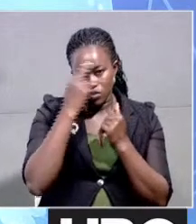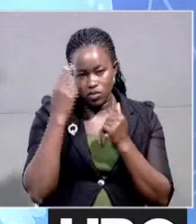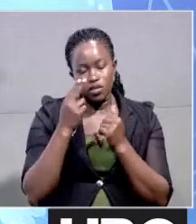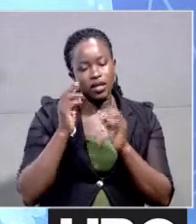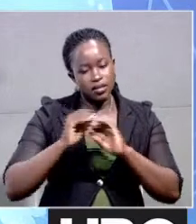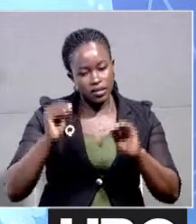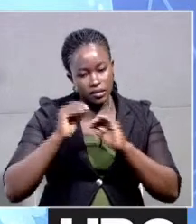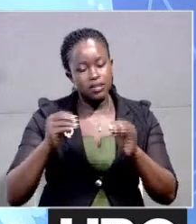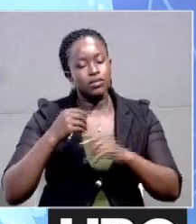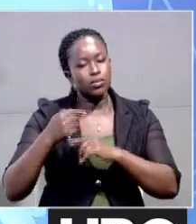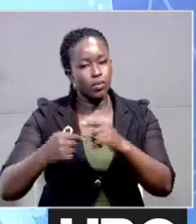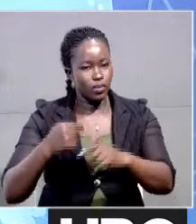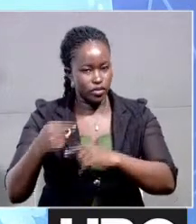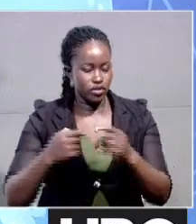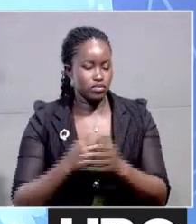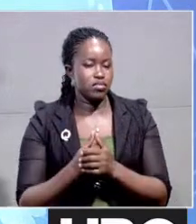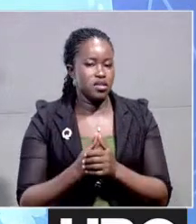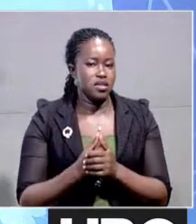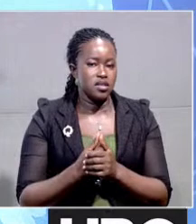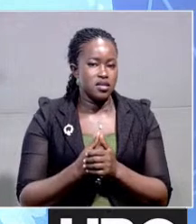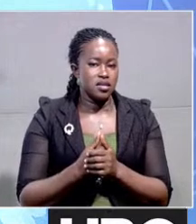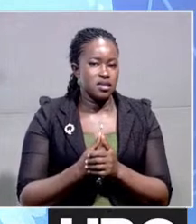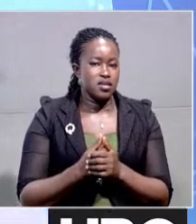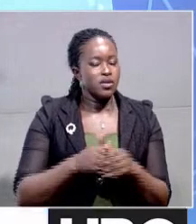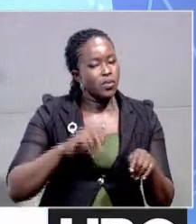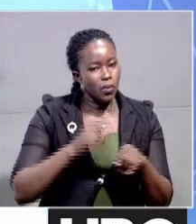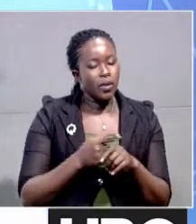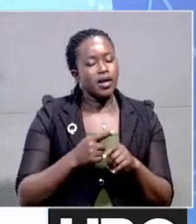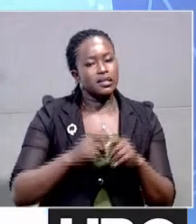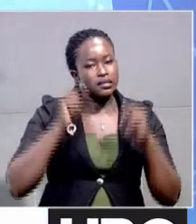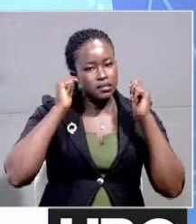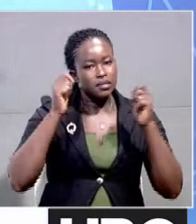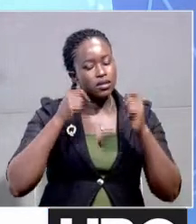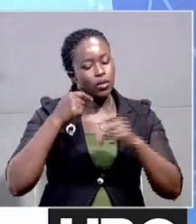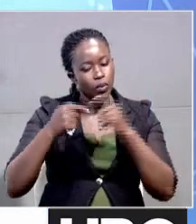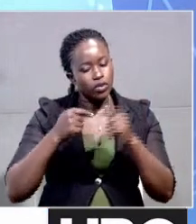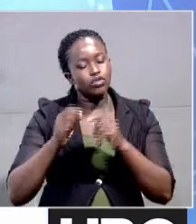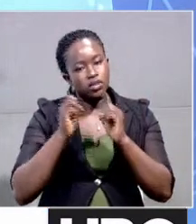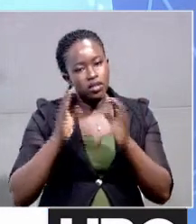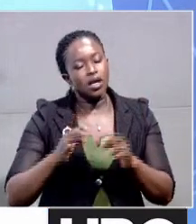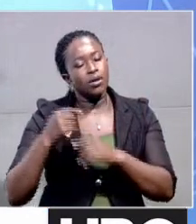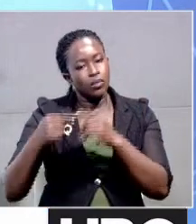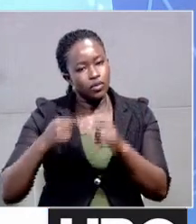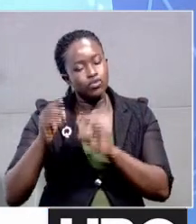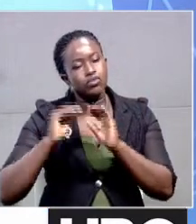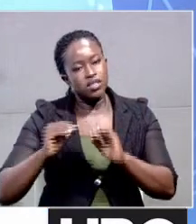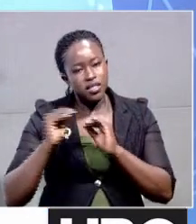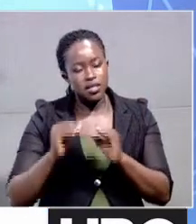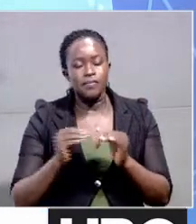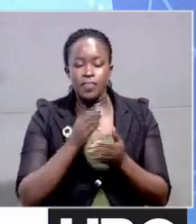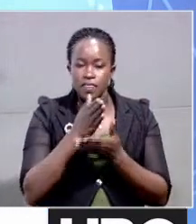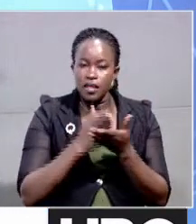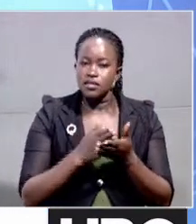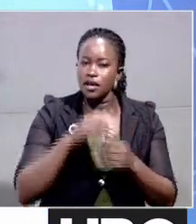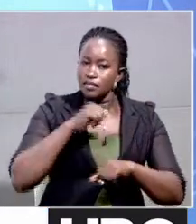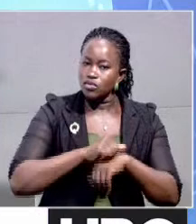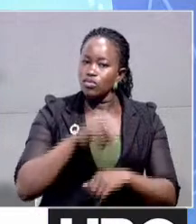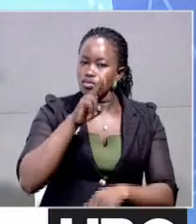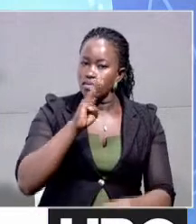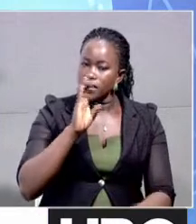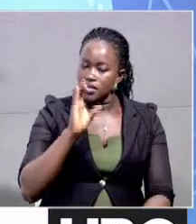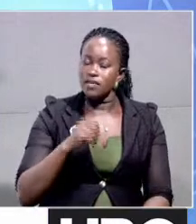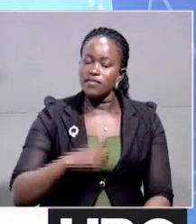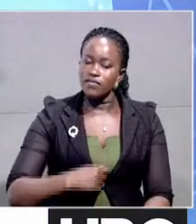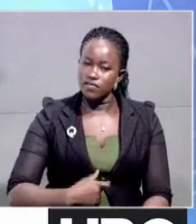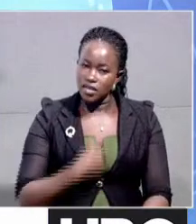process amid the ongoing teachers' industrial action. In some schools UBC TV managed to visit, learners were